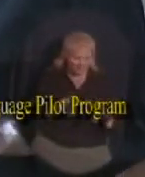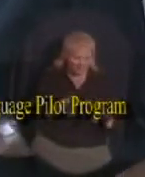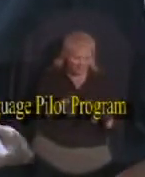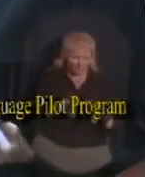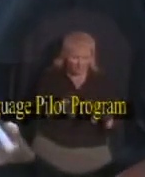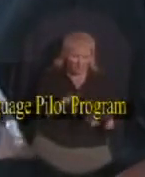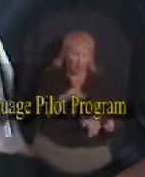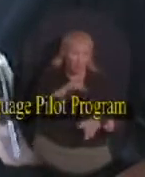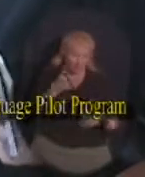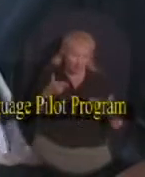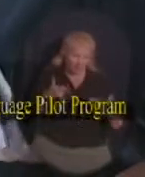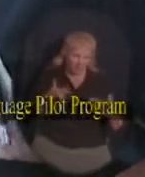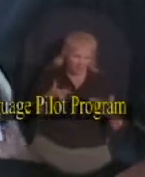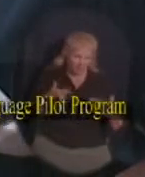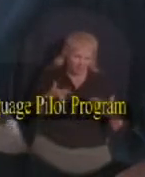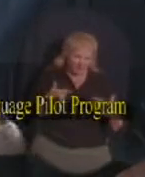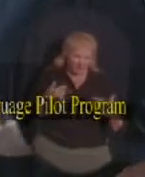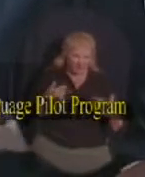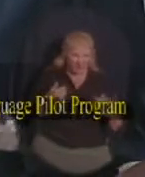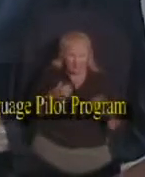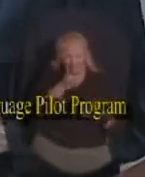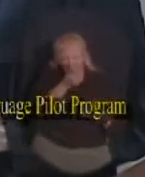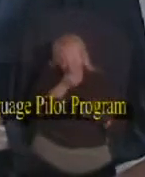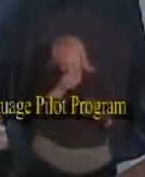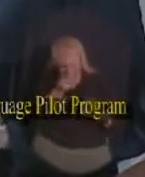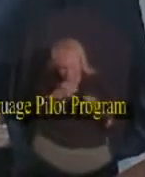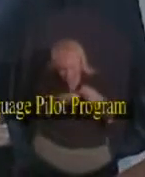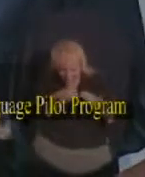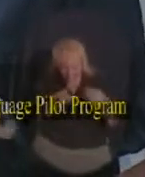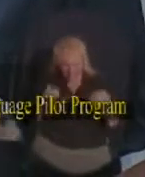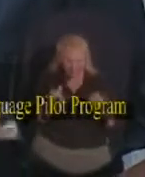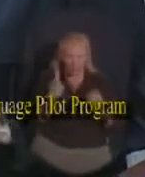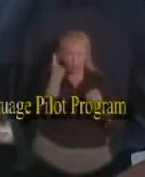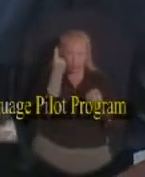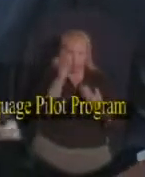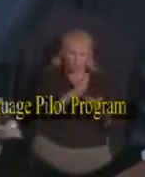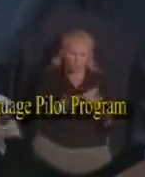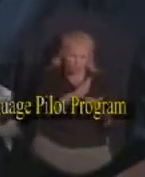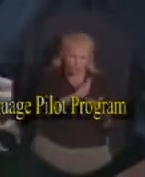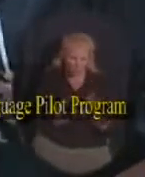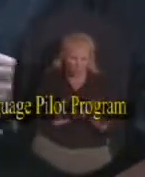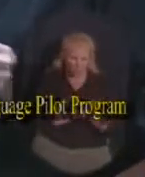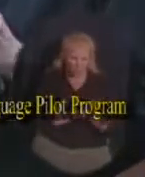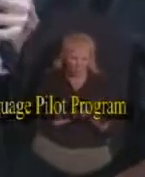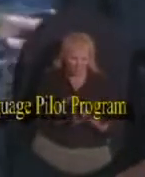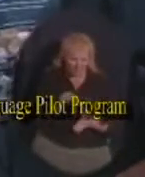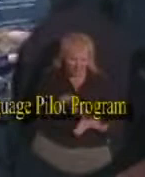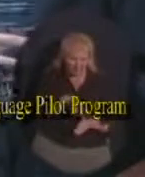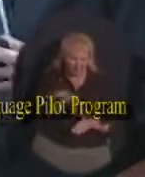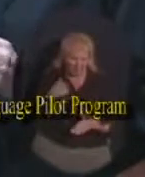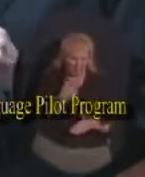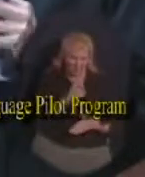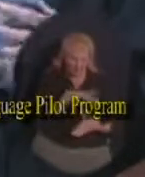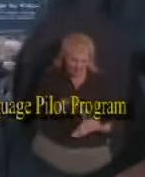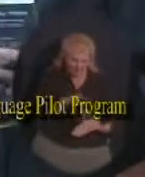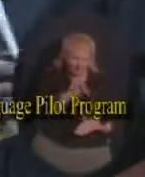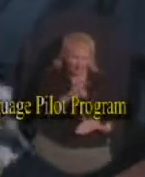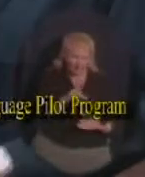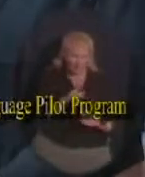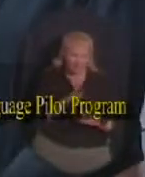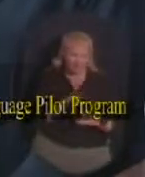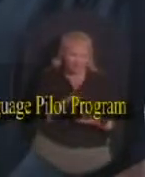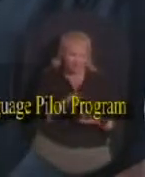that's a medium school size, 2 large schools with the 6 that are selected, and then several small schools. But it gives us a picture, is it look